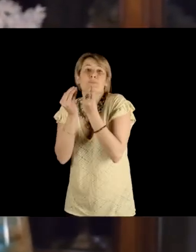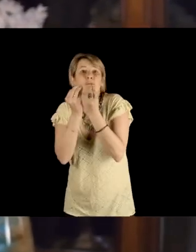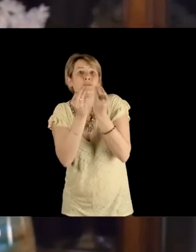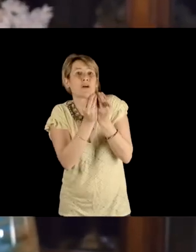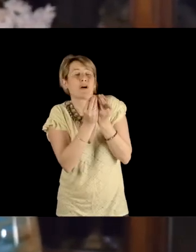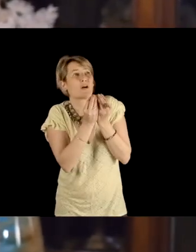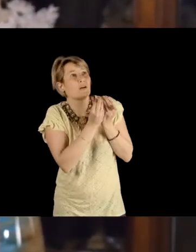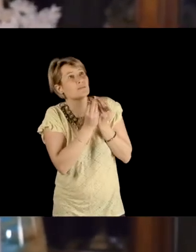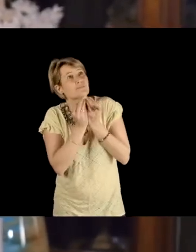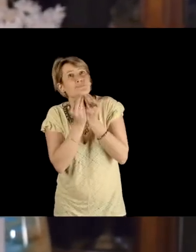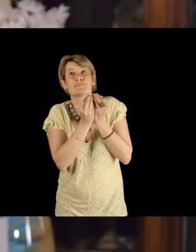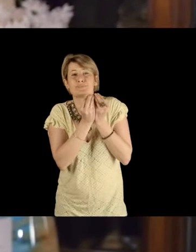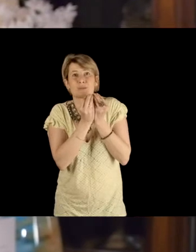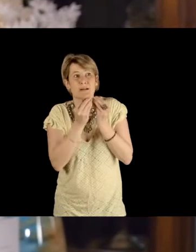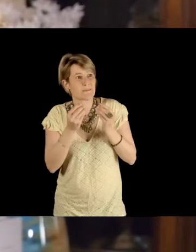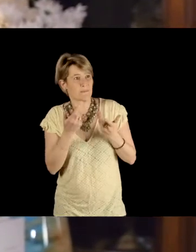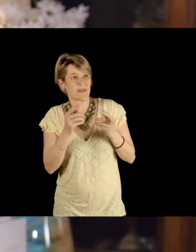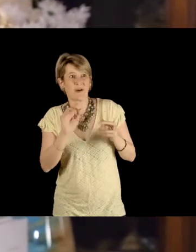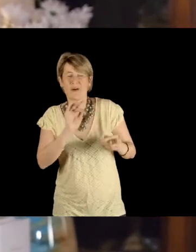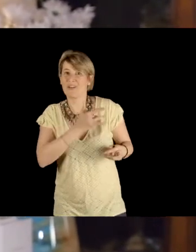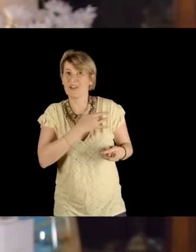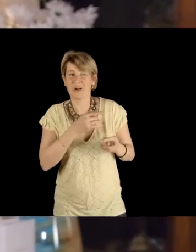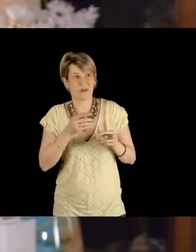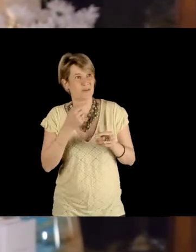It is pulling my attention inward.